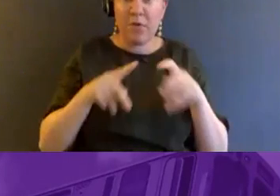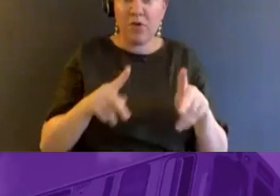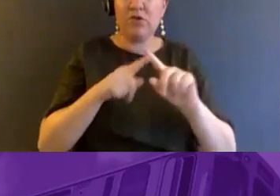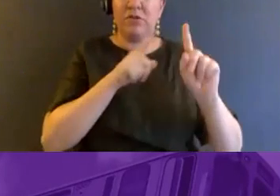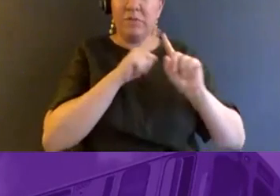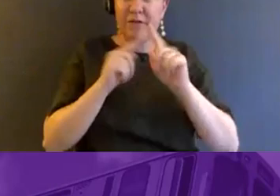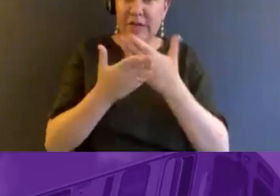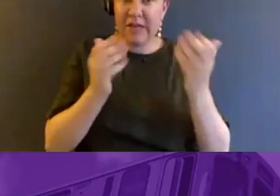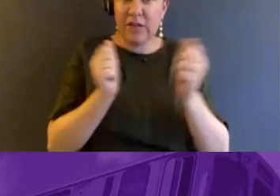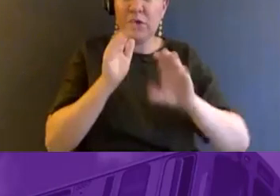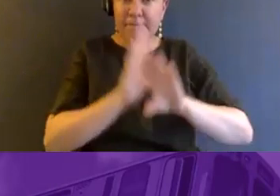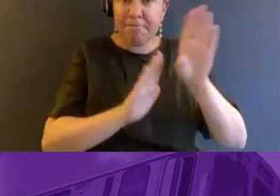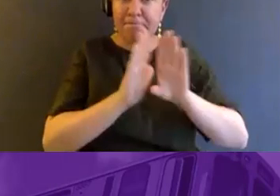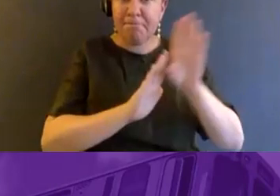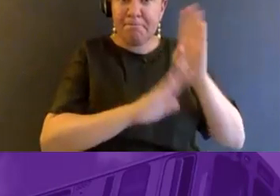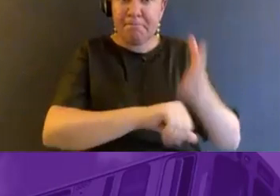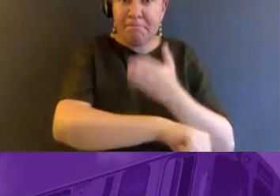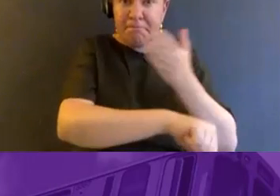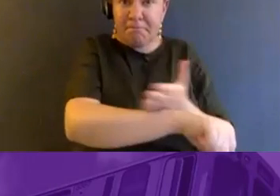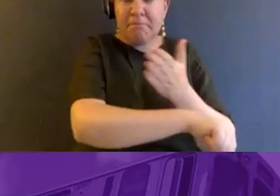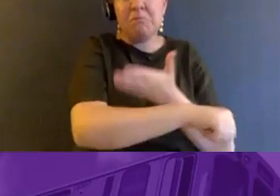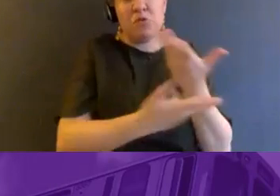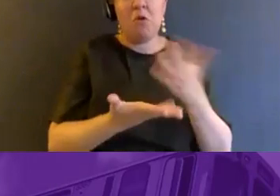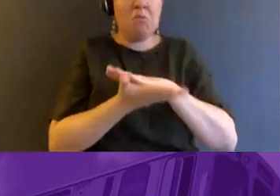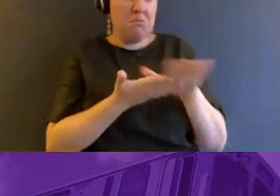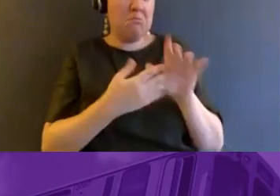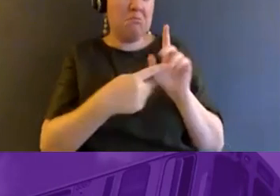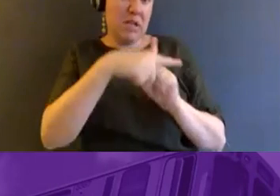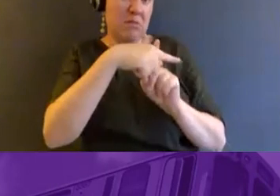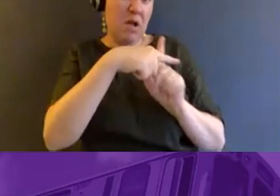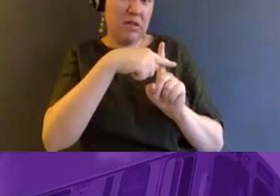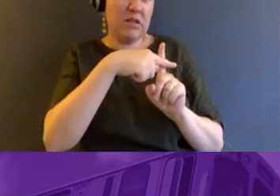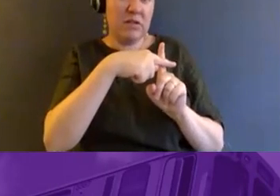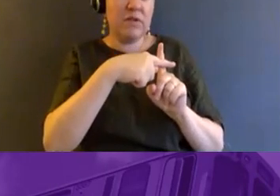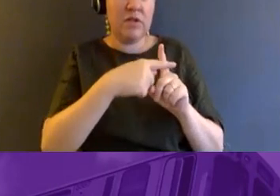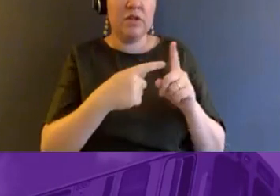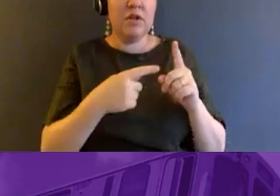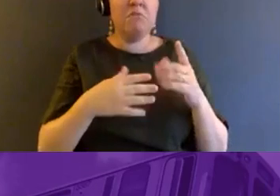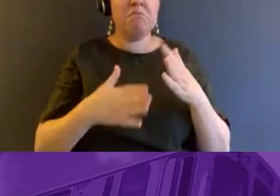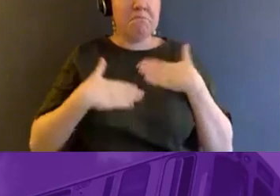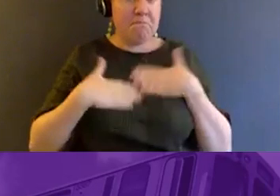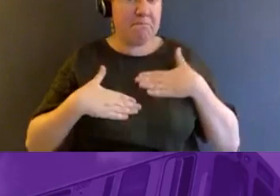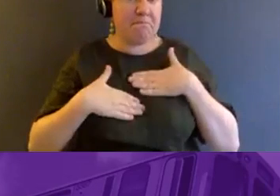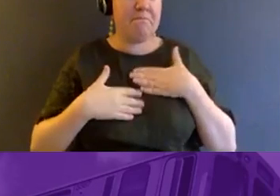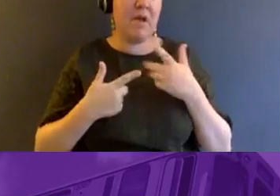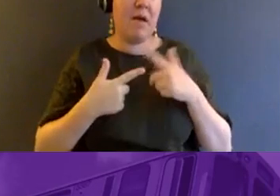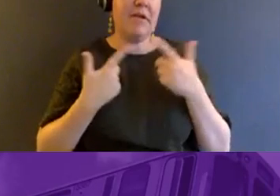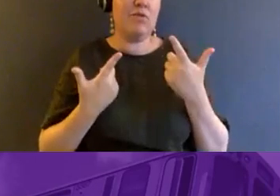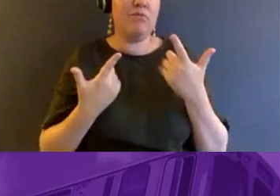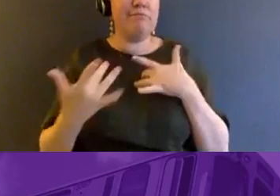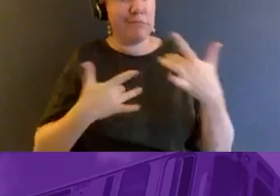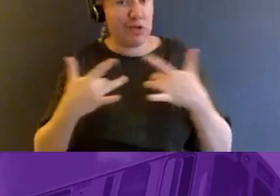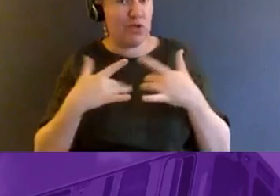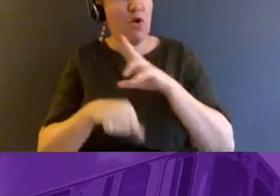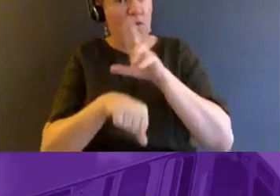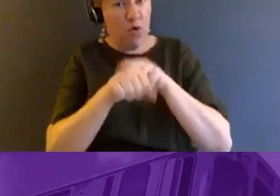construction. So, we're pretty pleased to be able to take those opportunities while we're, of course, extremely concerned with the safety of